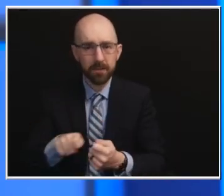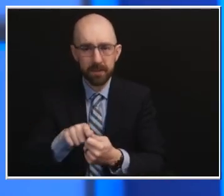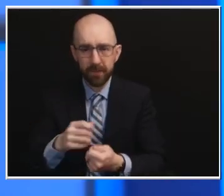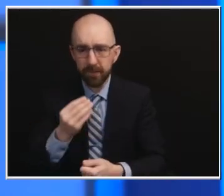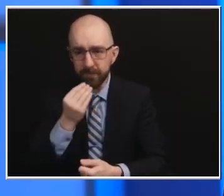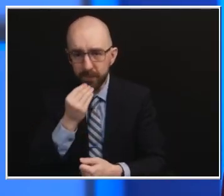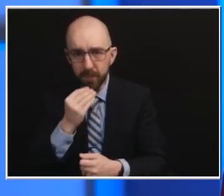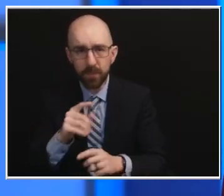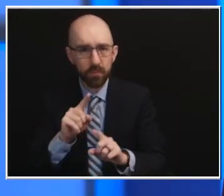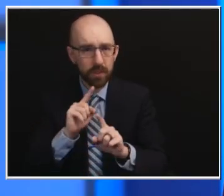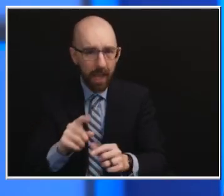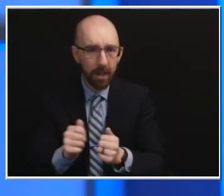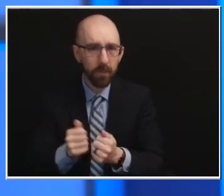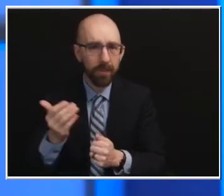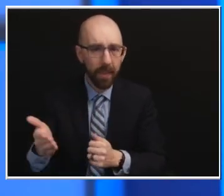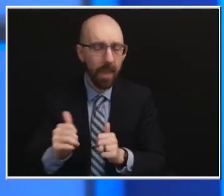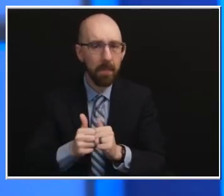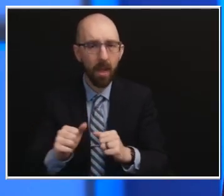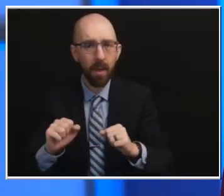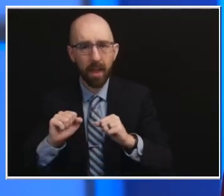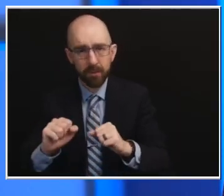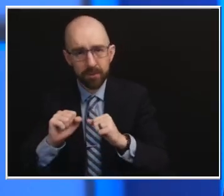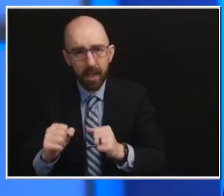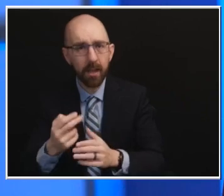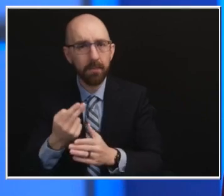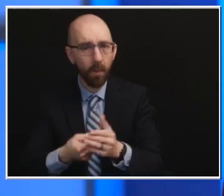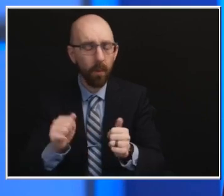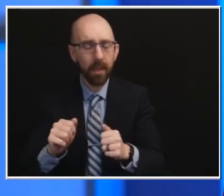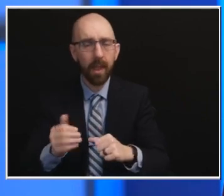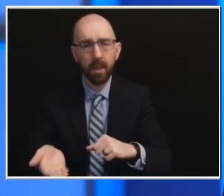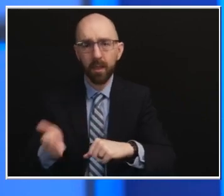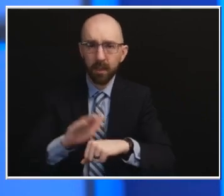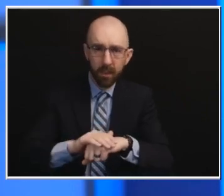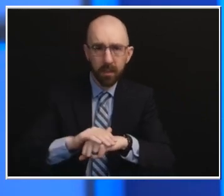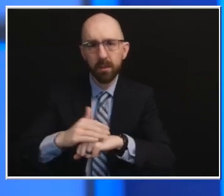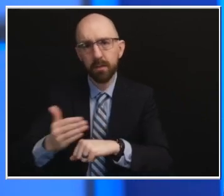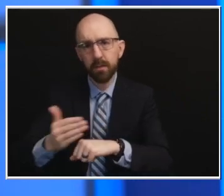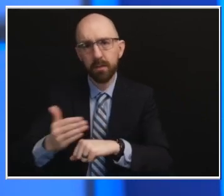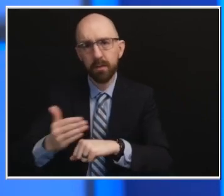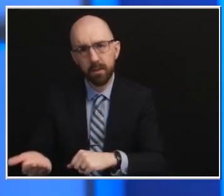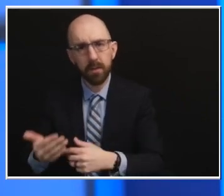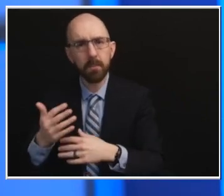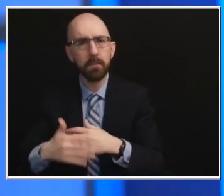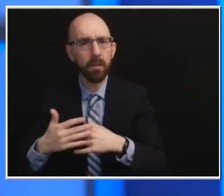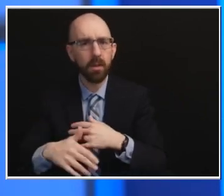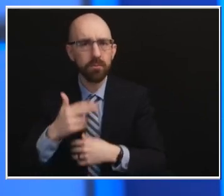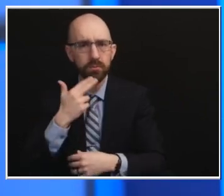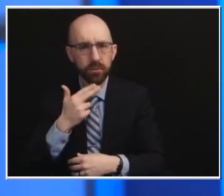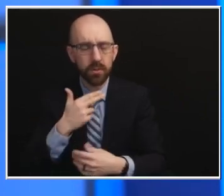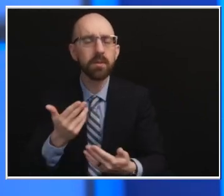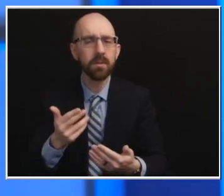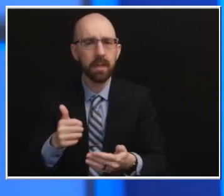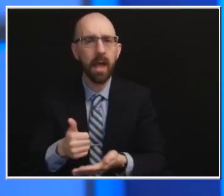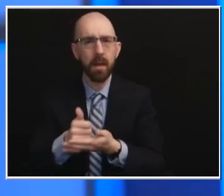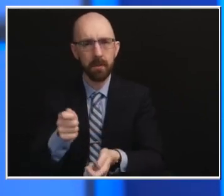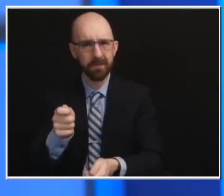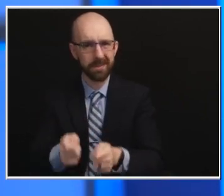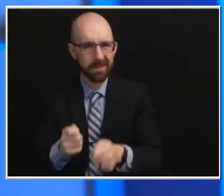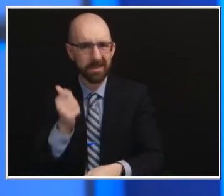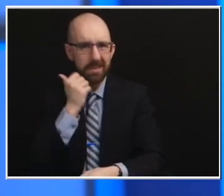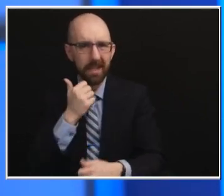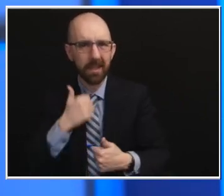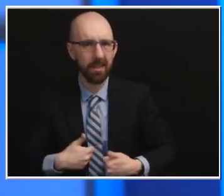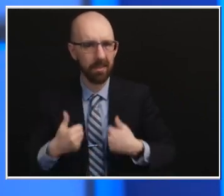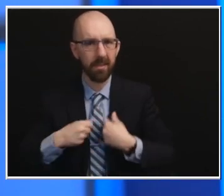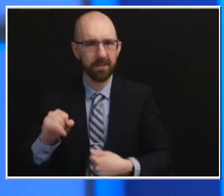react with them, how exercise both can raise or lower blood sugar, can help them tweak their daily lifestyle to really try